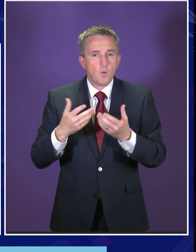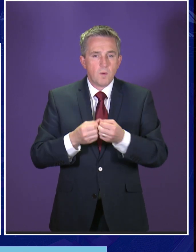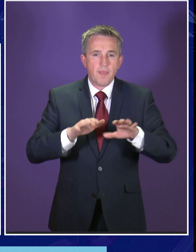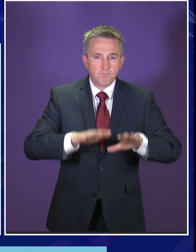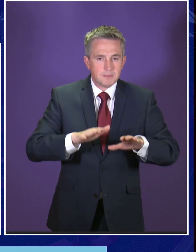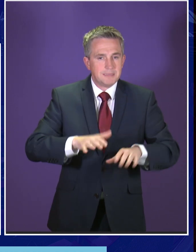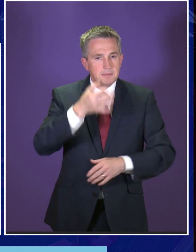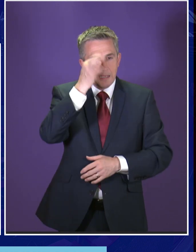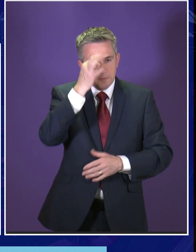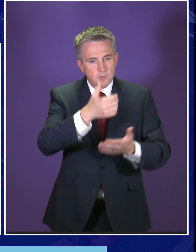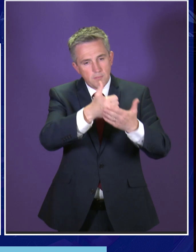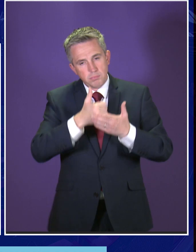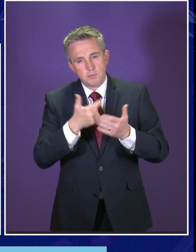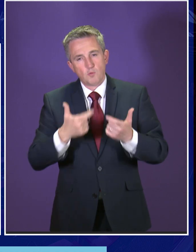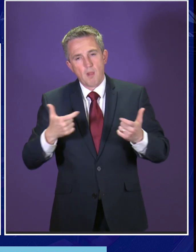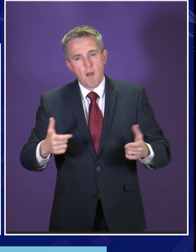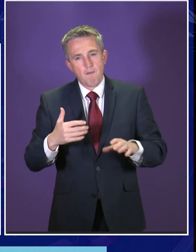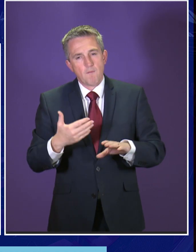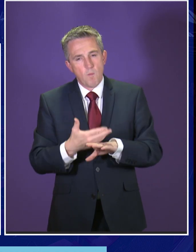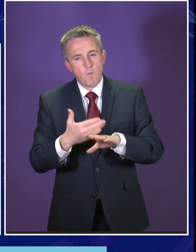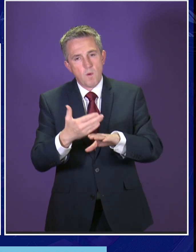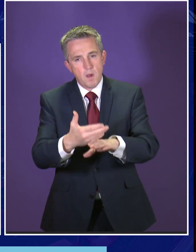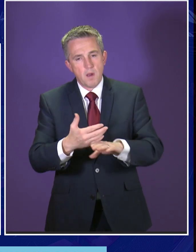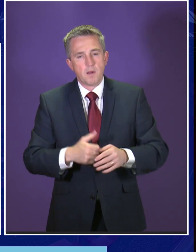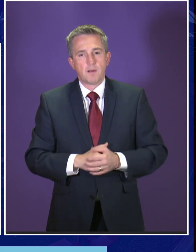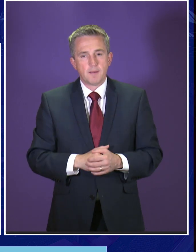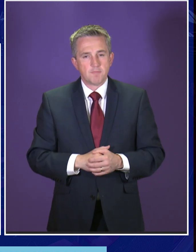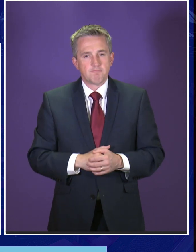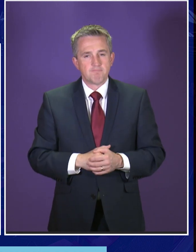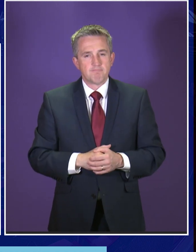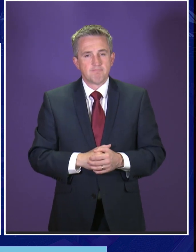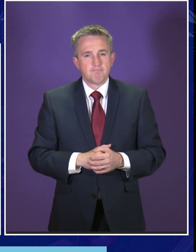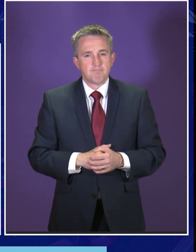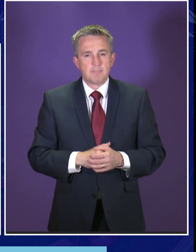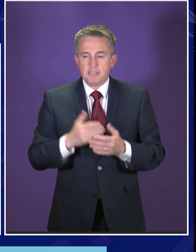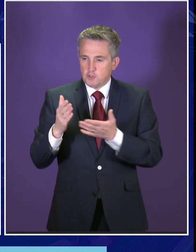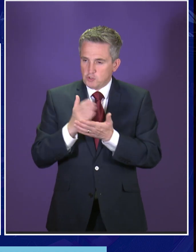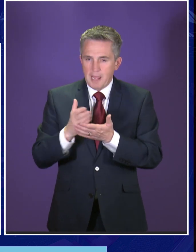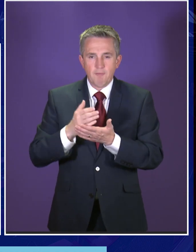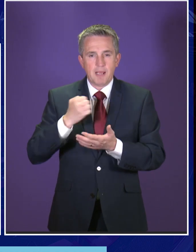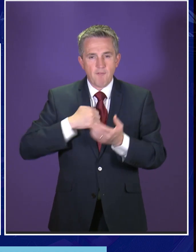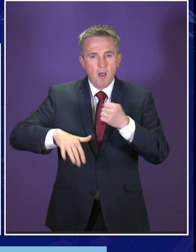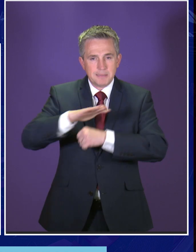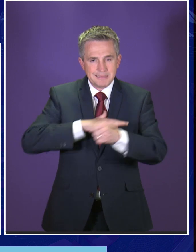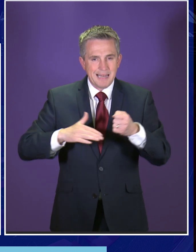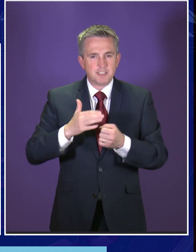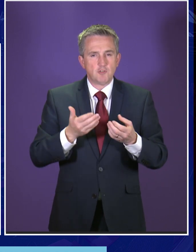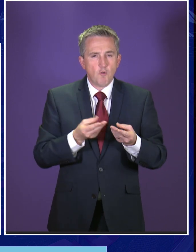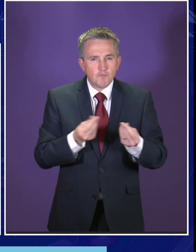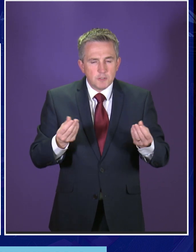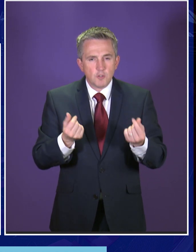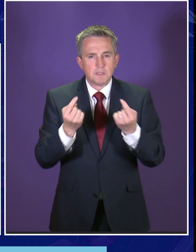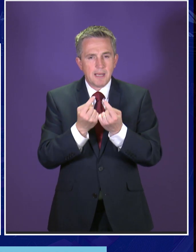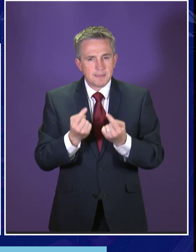British Council to do a lot of things. Effective, equitable, and fair sharing of national assets and resources in Nigeria